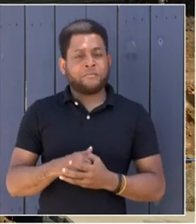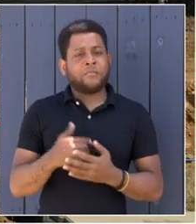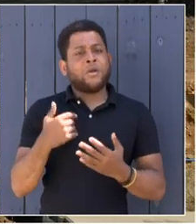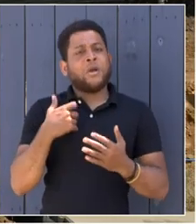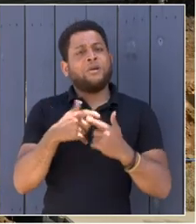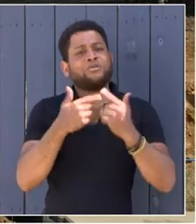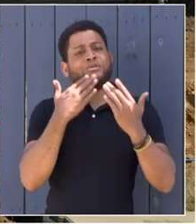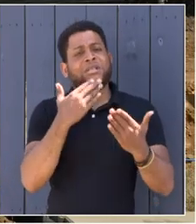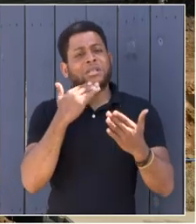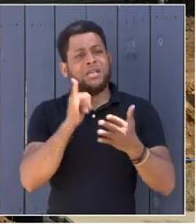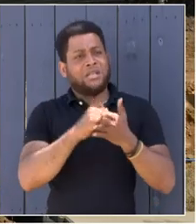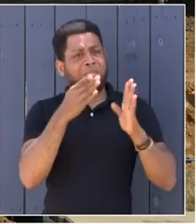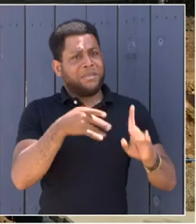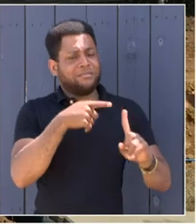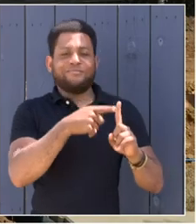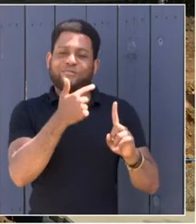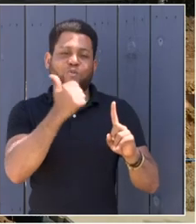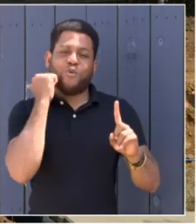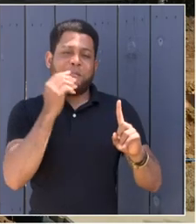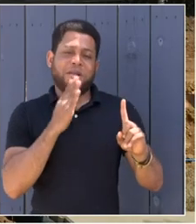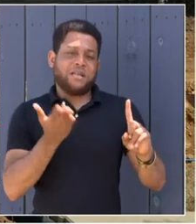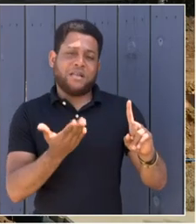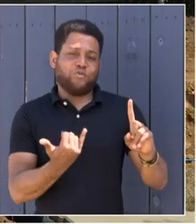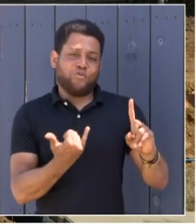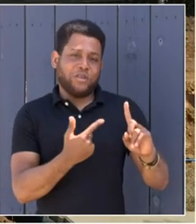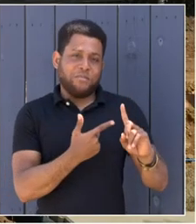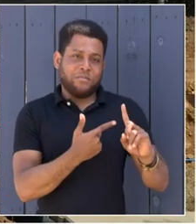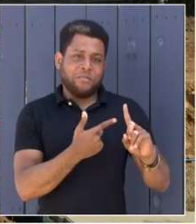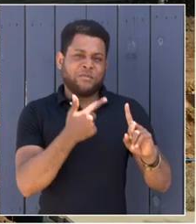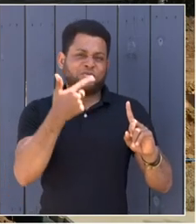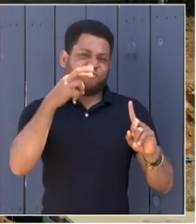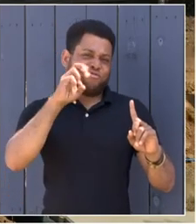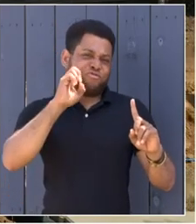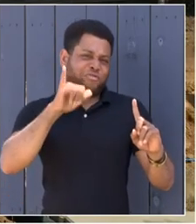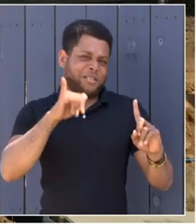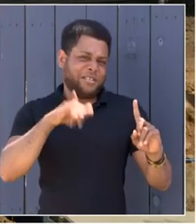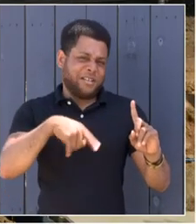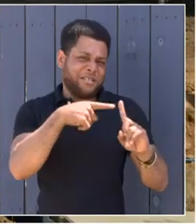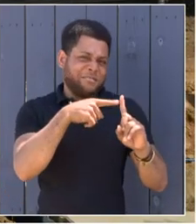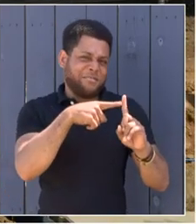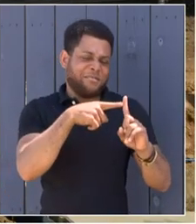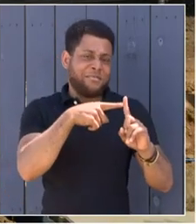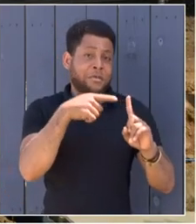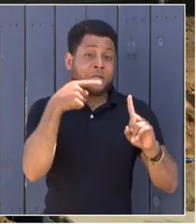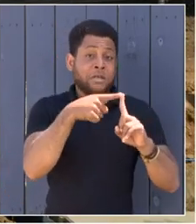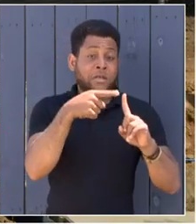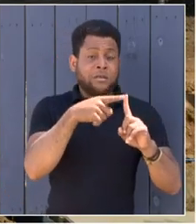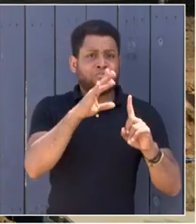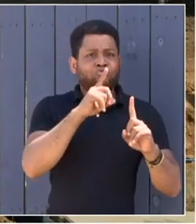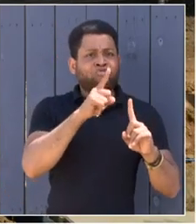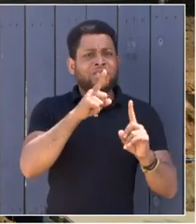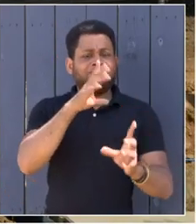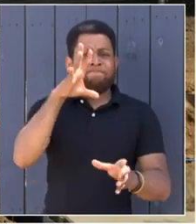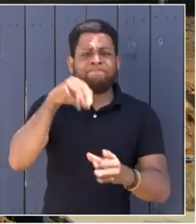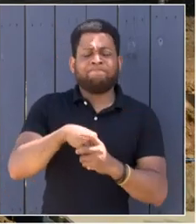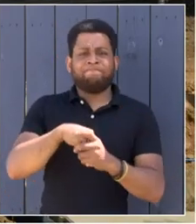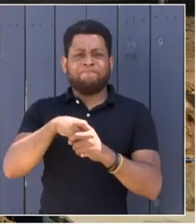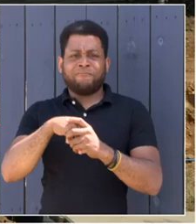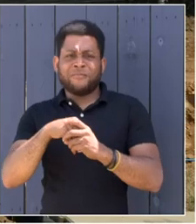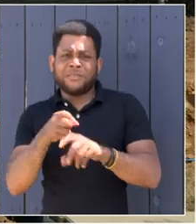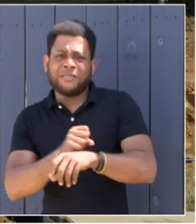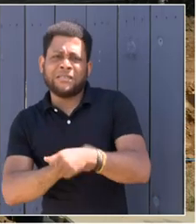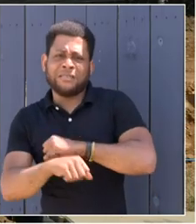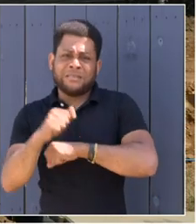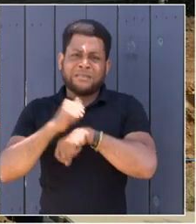whom this project would never have come to fruition. And that's my friend and colleague, my former boss, and your Ward